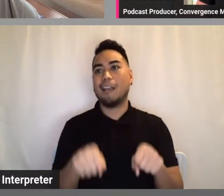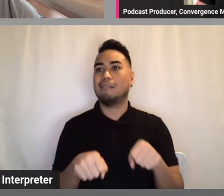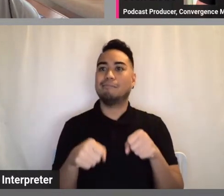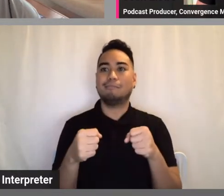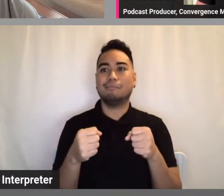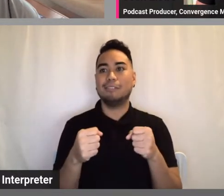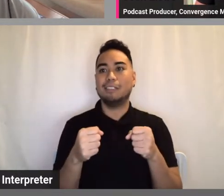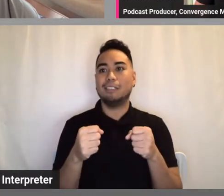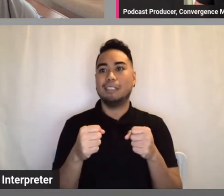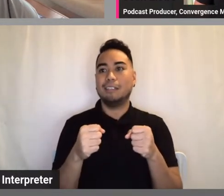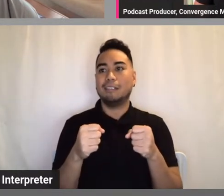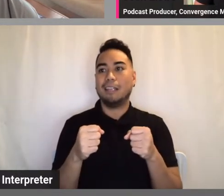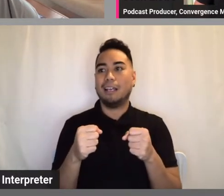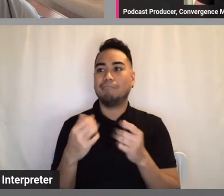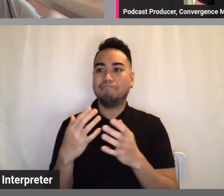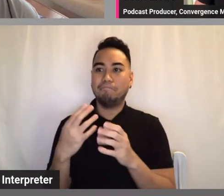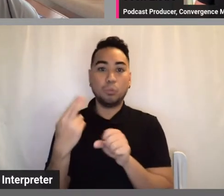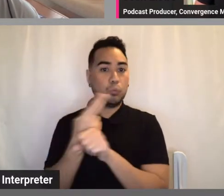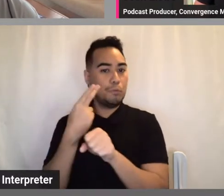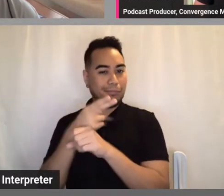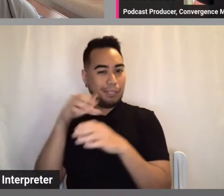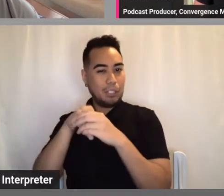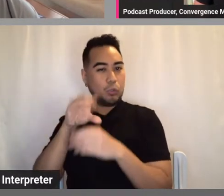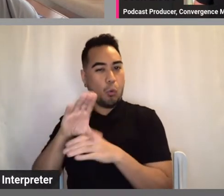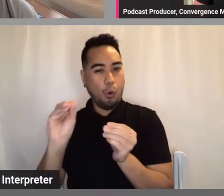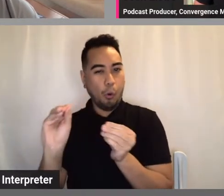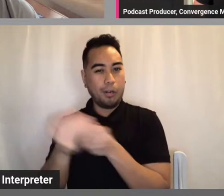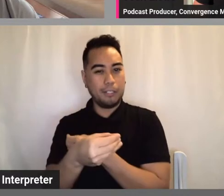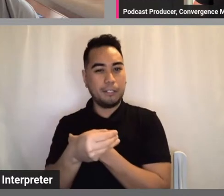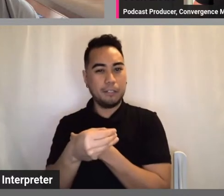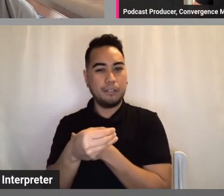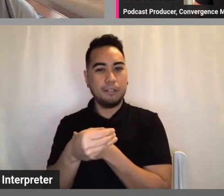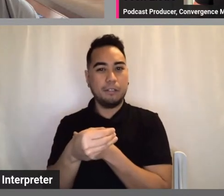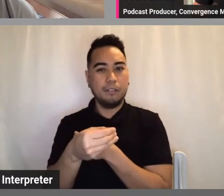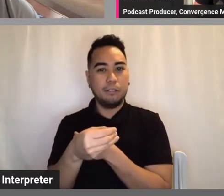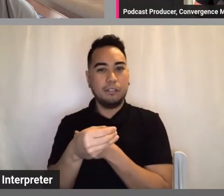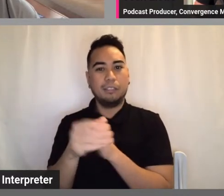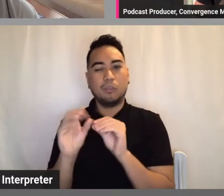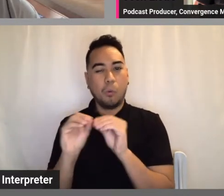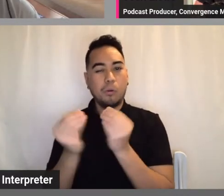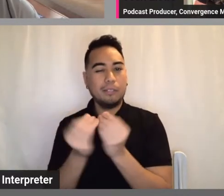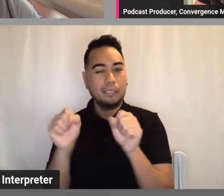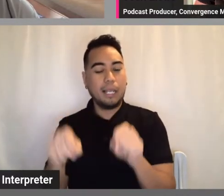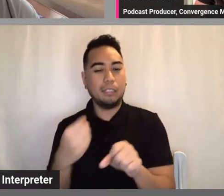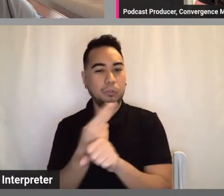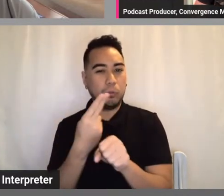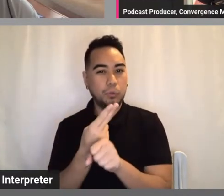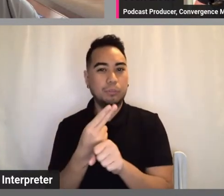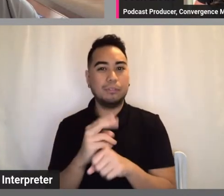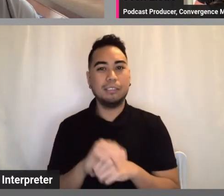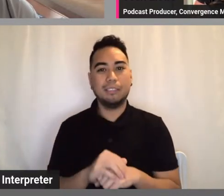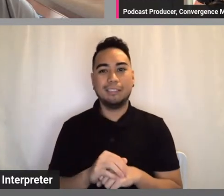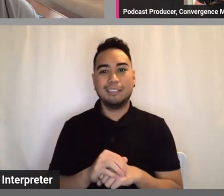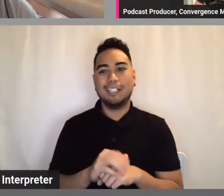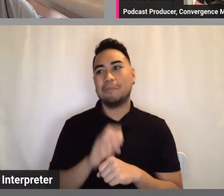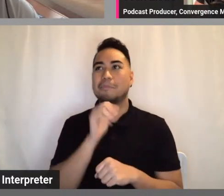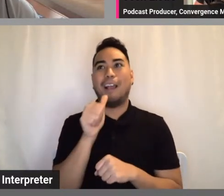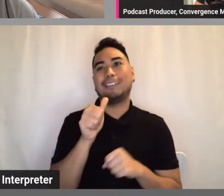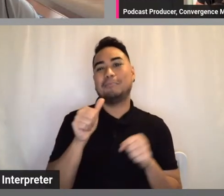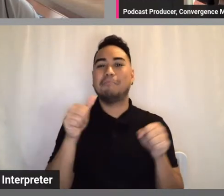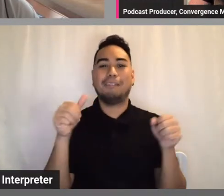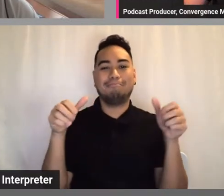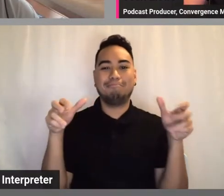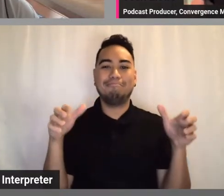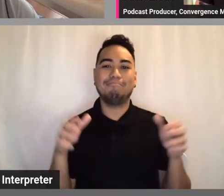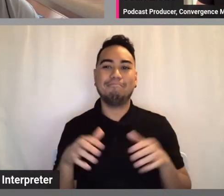your organization internally really well, because not to like toot our own horn, but like we did this as a project